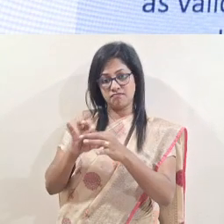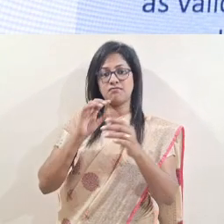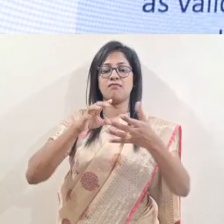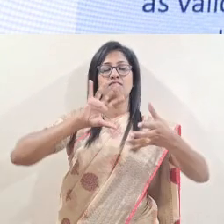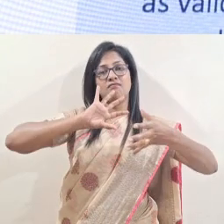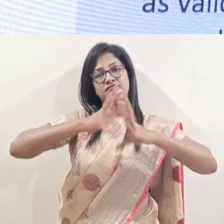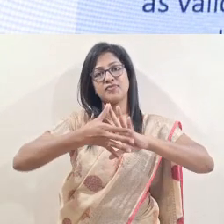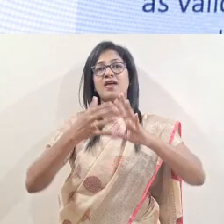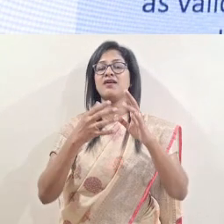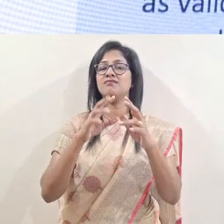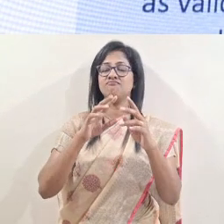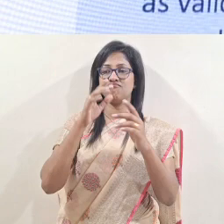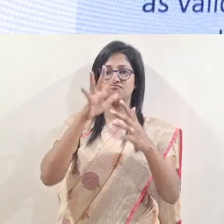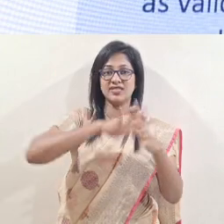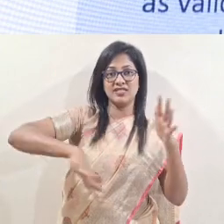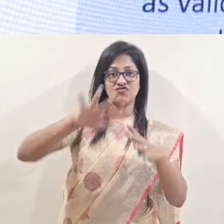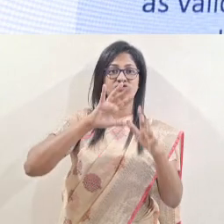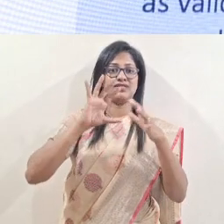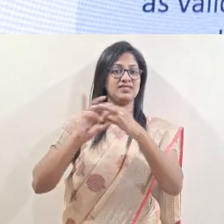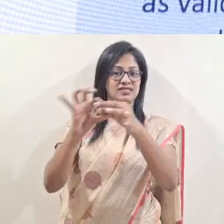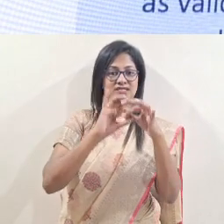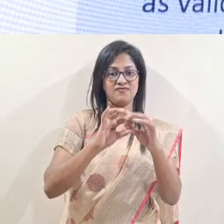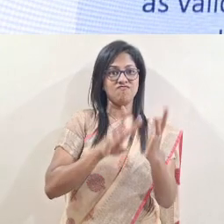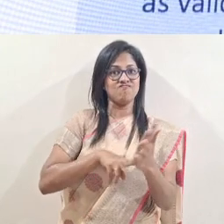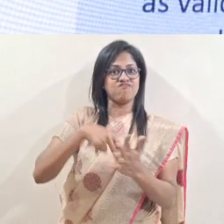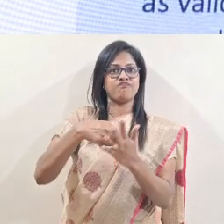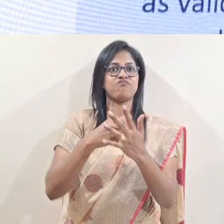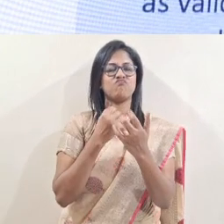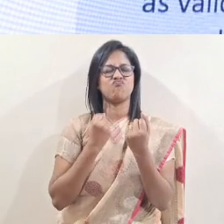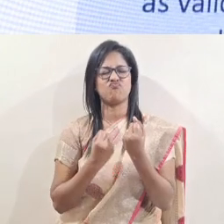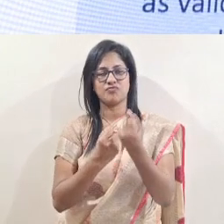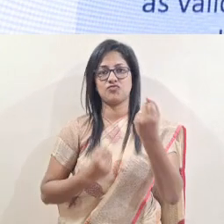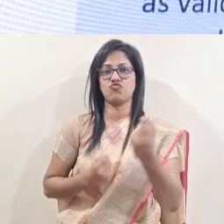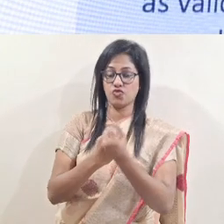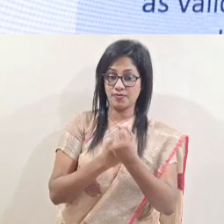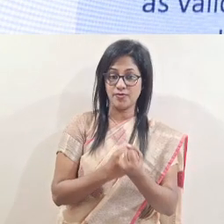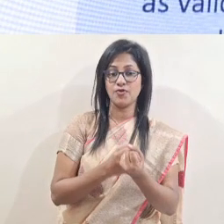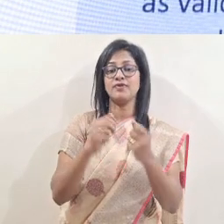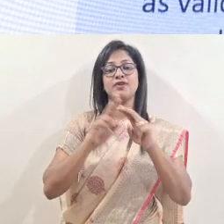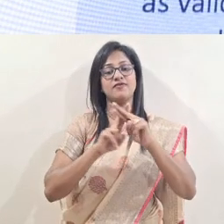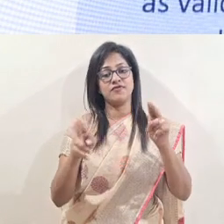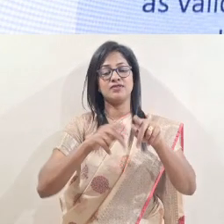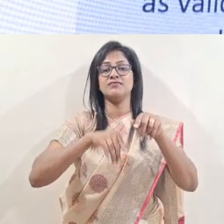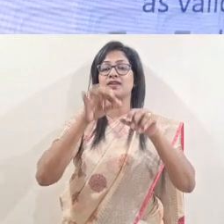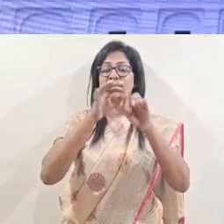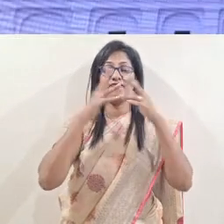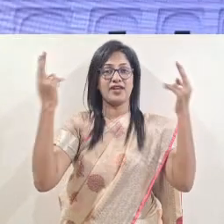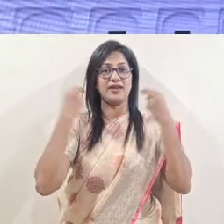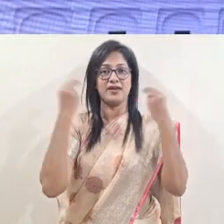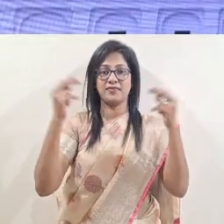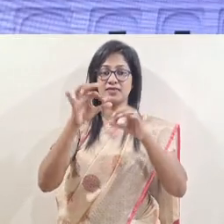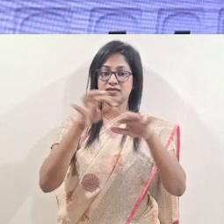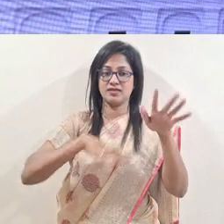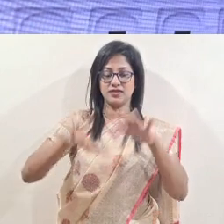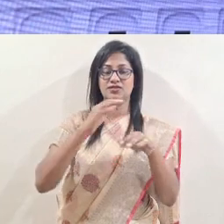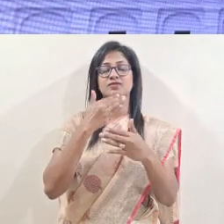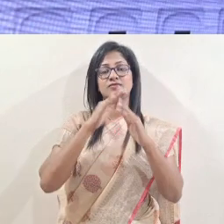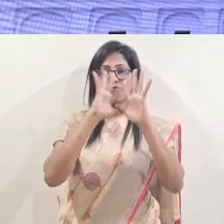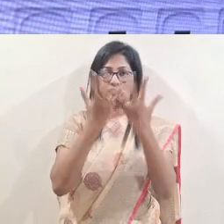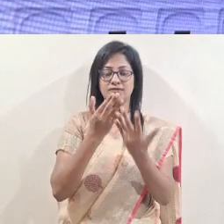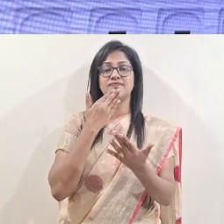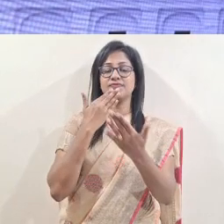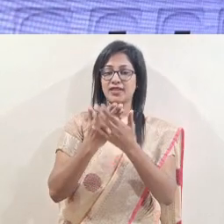connectivity, accelerating the distribution of growth and prosperity across the most populous urban region in the world. Thank you. Thank